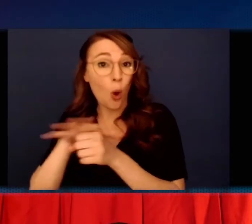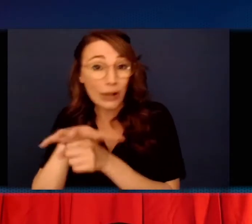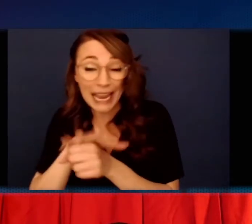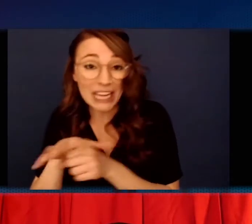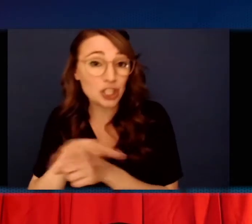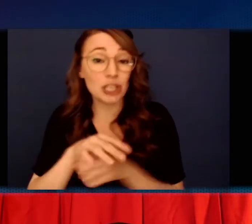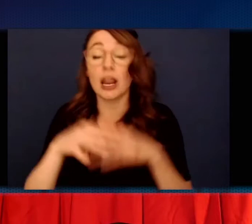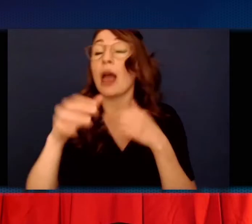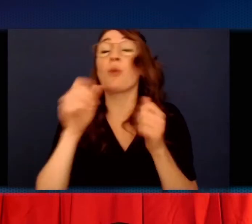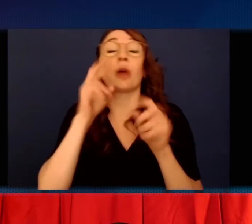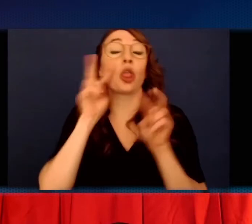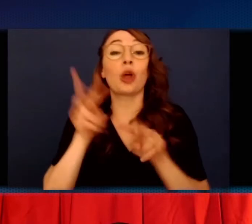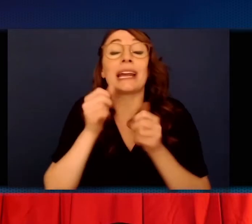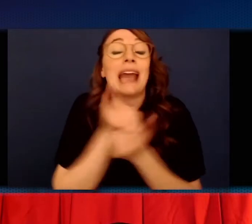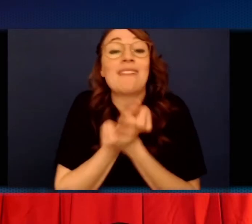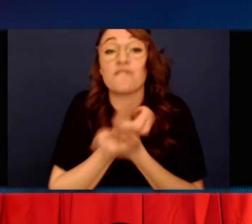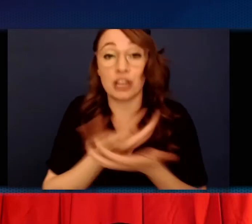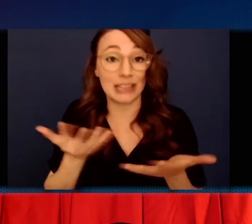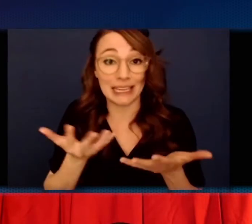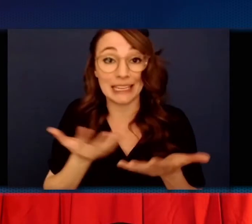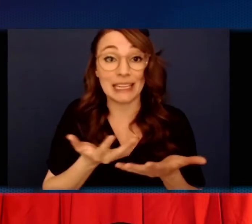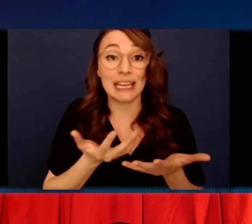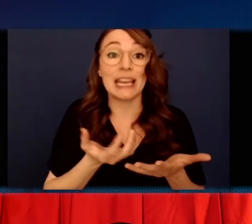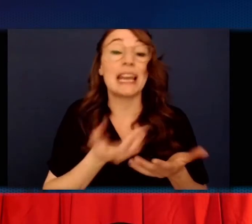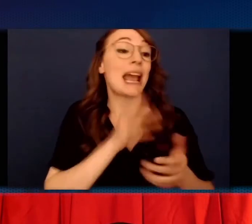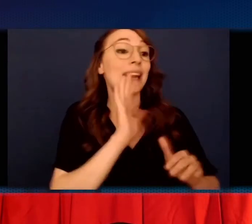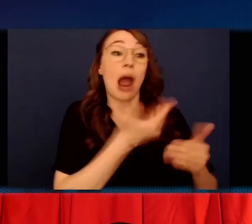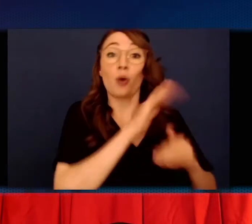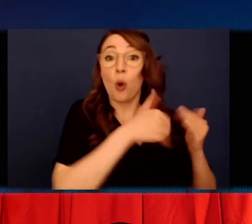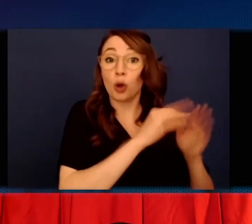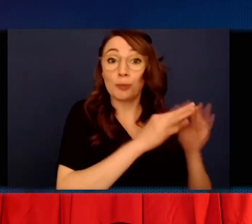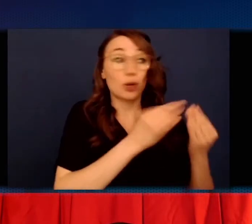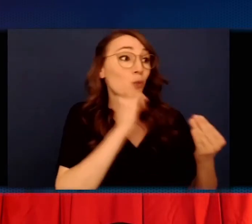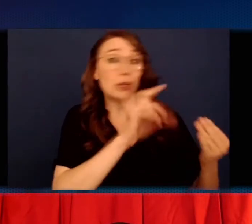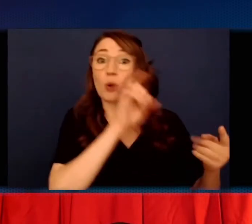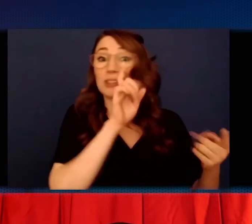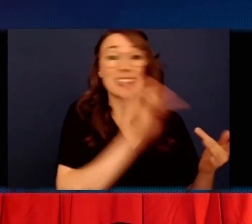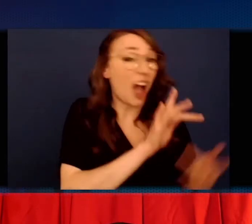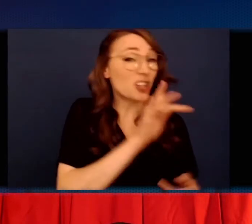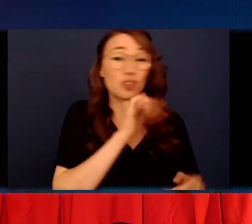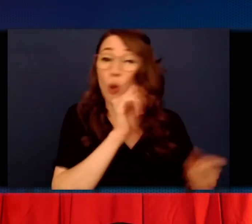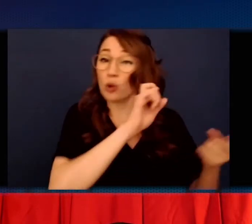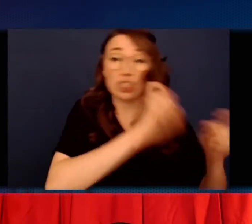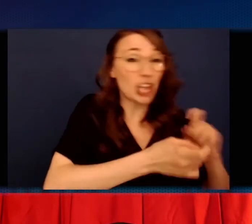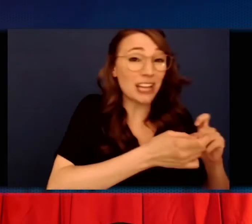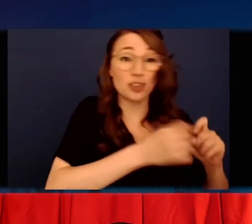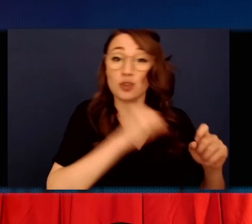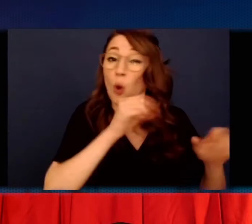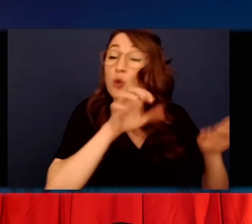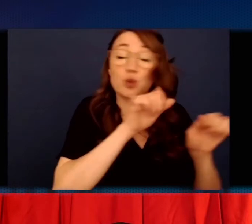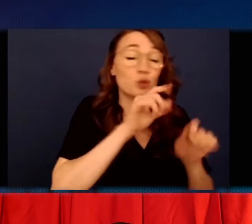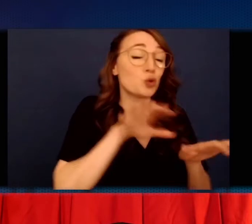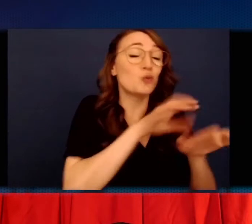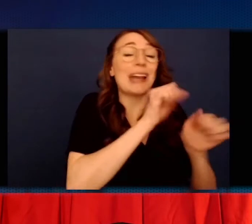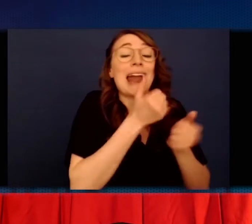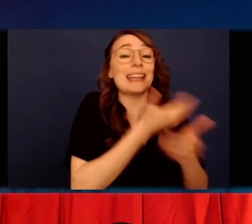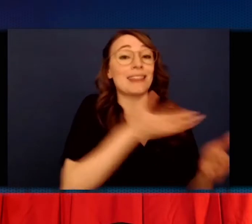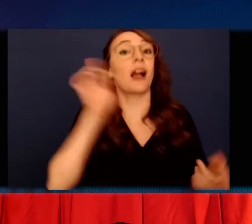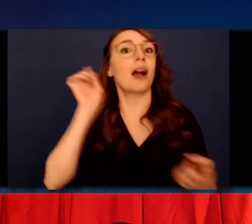don't touch anything in the community unless it is directly serving ALICE households. A great example is our